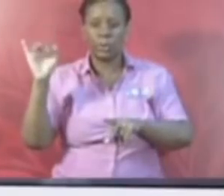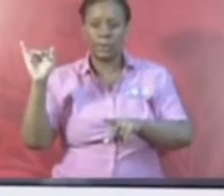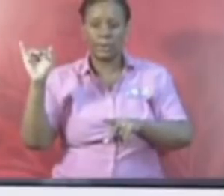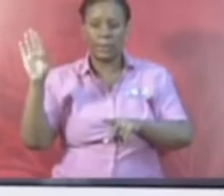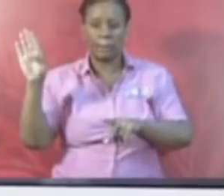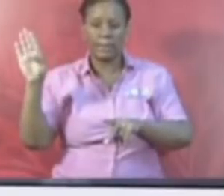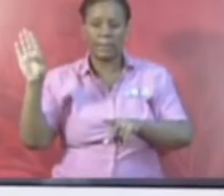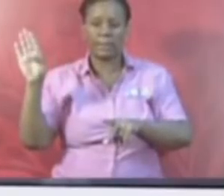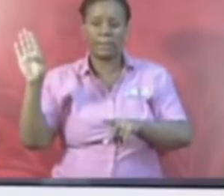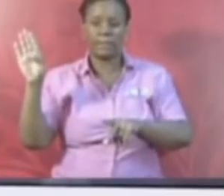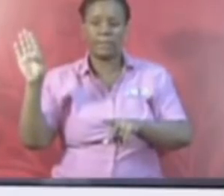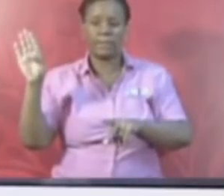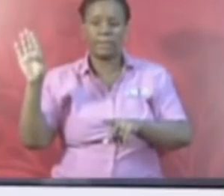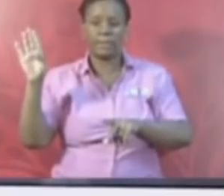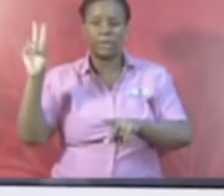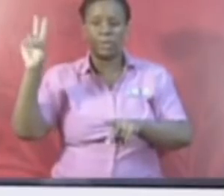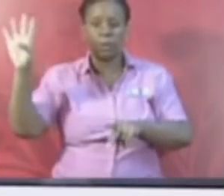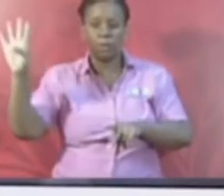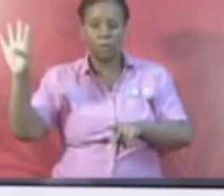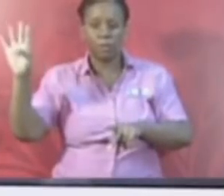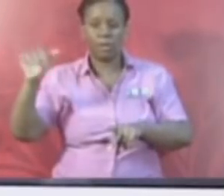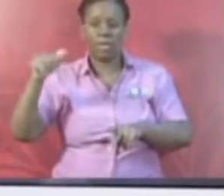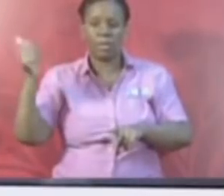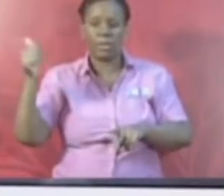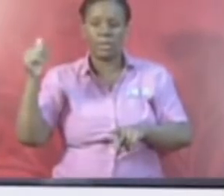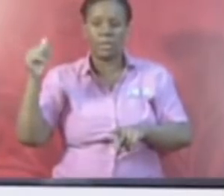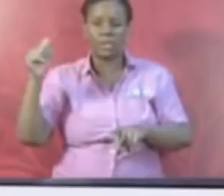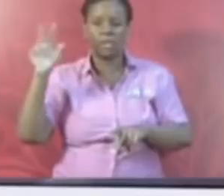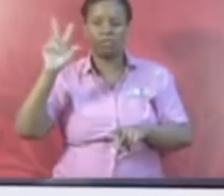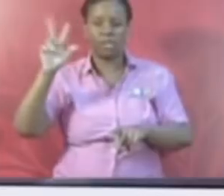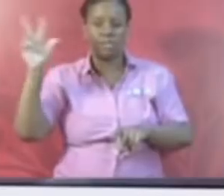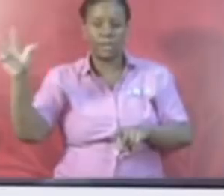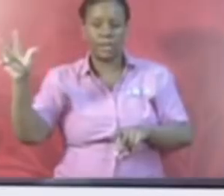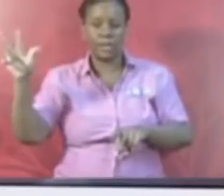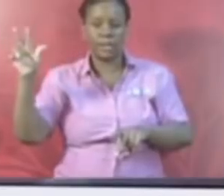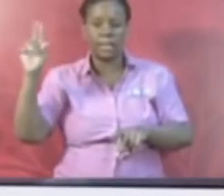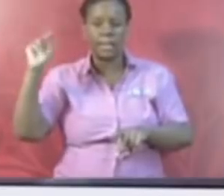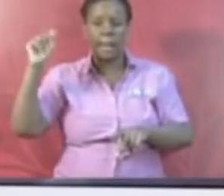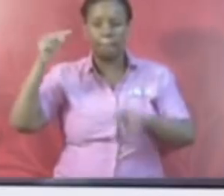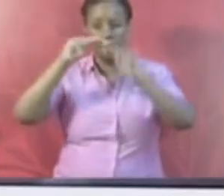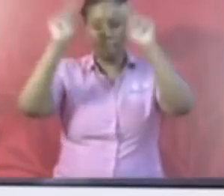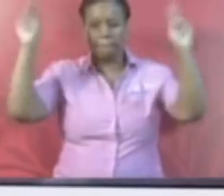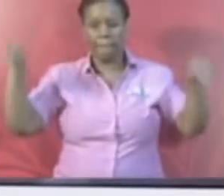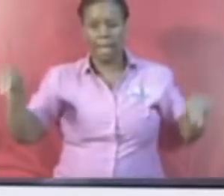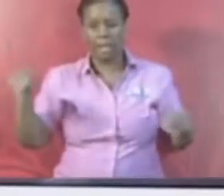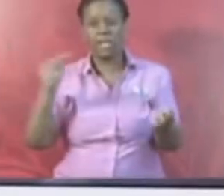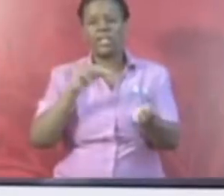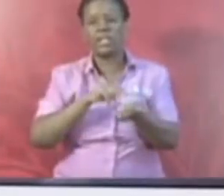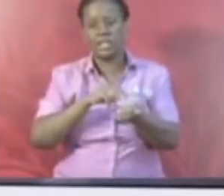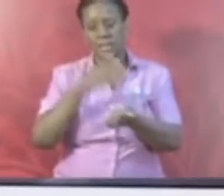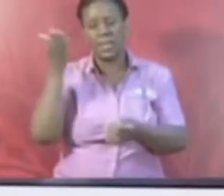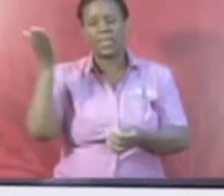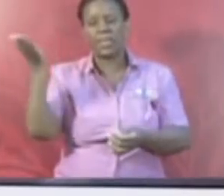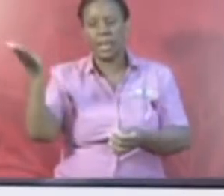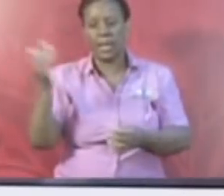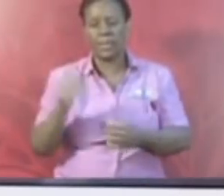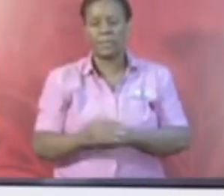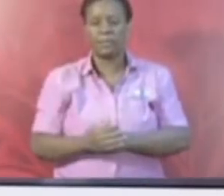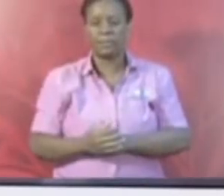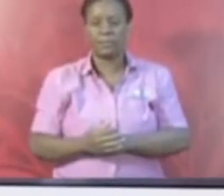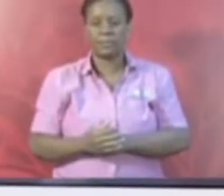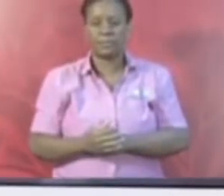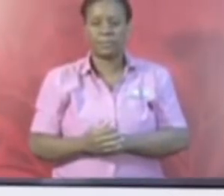Hall, there are the 33 persons that I spoke about previously. At the Napa facility, we have 2 healthcare workers at this point in time. In terms